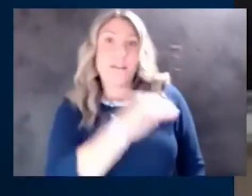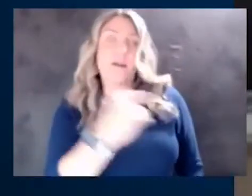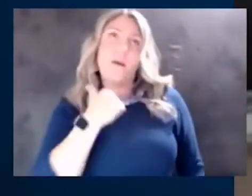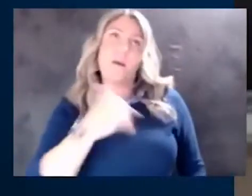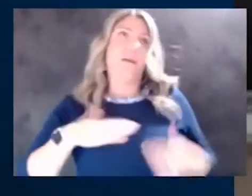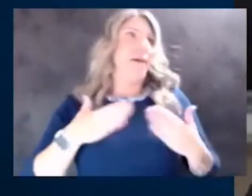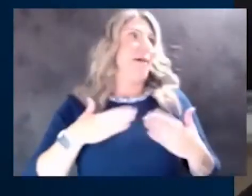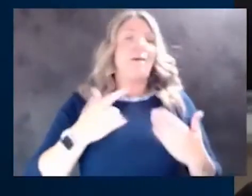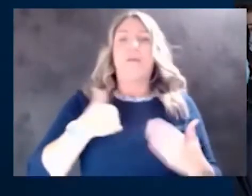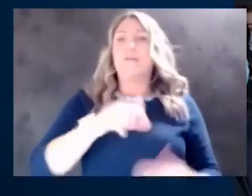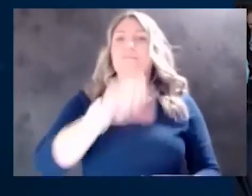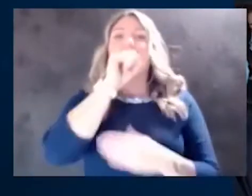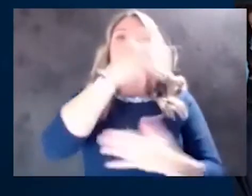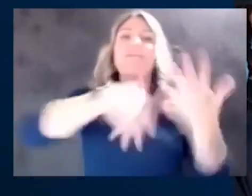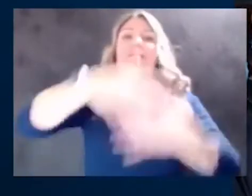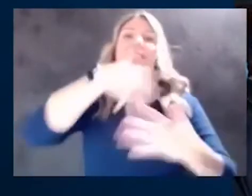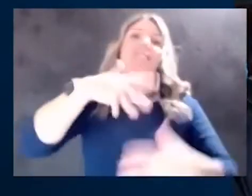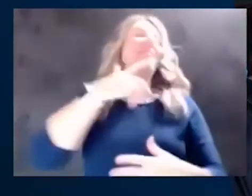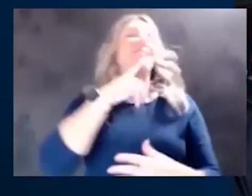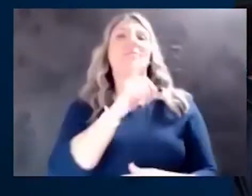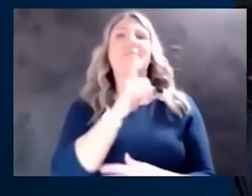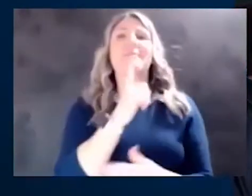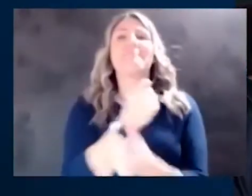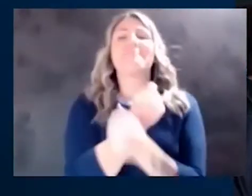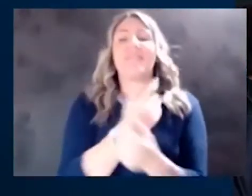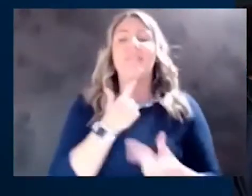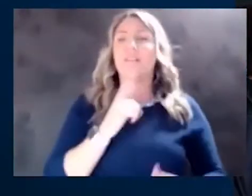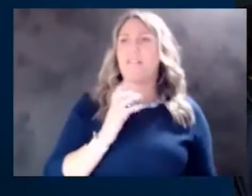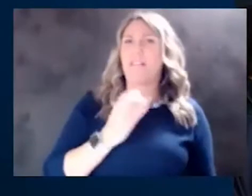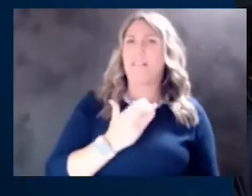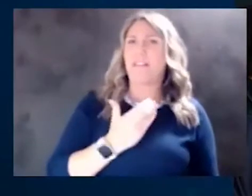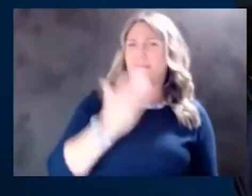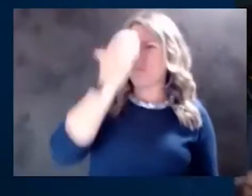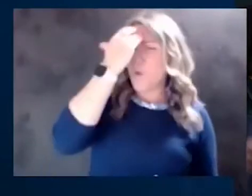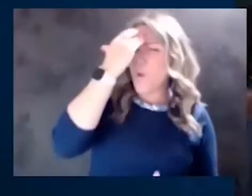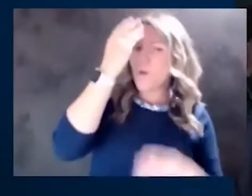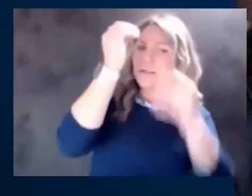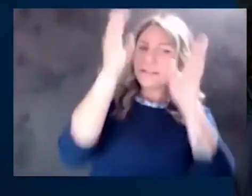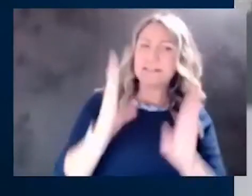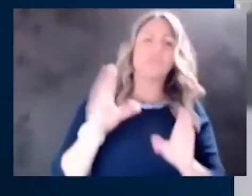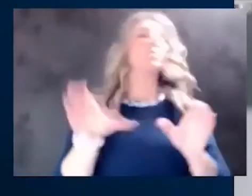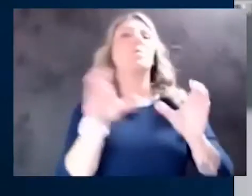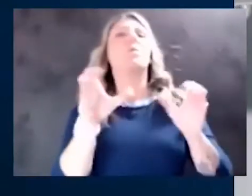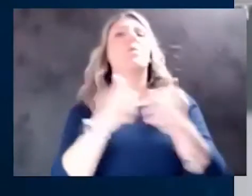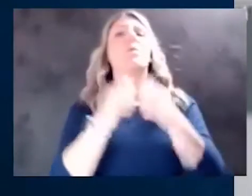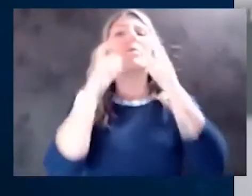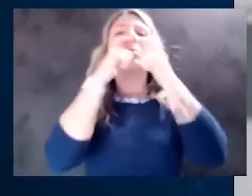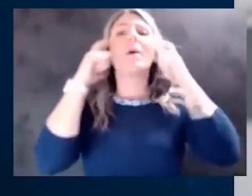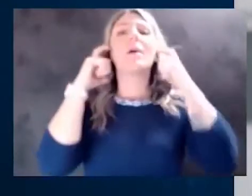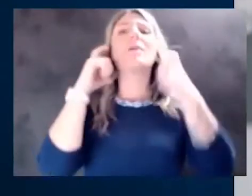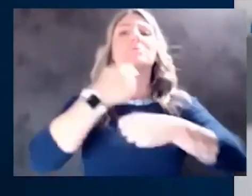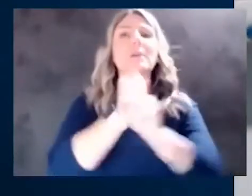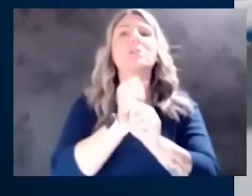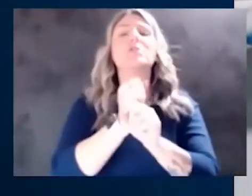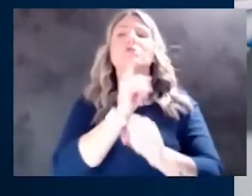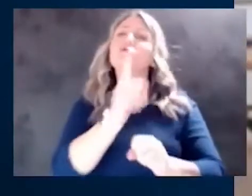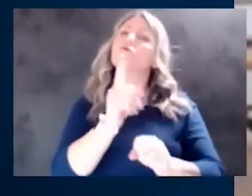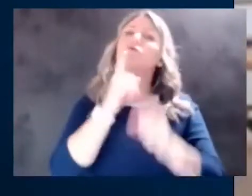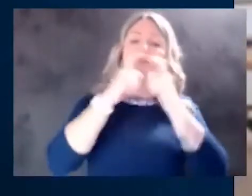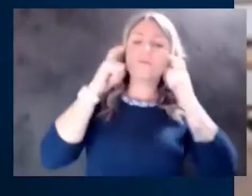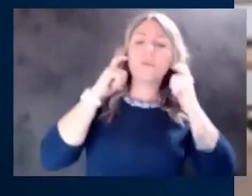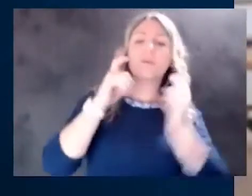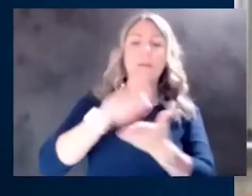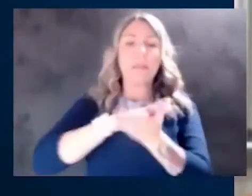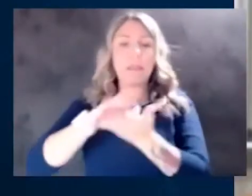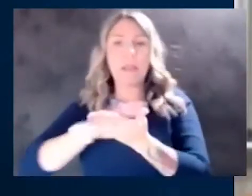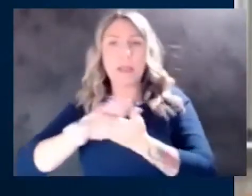I love being interactive. I knew our teachers was going to do a lot with their masks, make sure we have our mask on, hand sanitizer, wiping down our desk. I knew all that was going